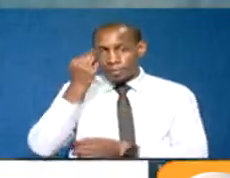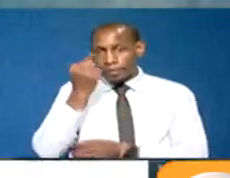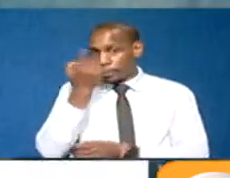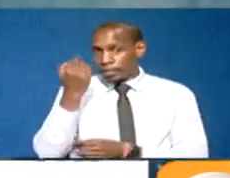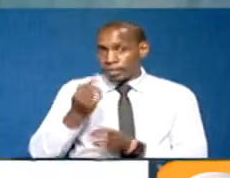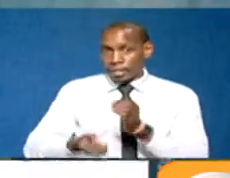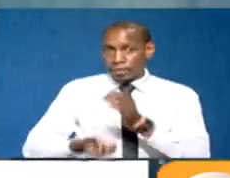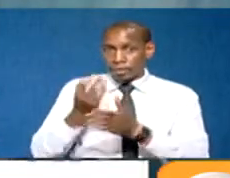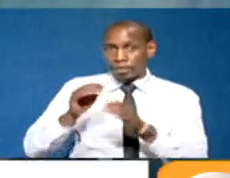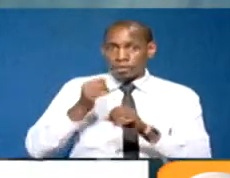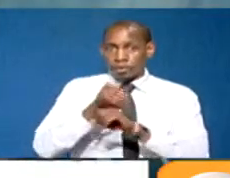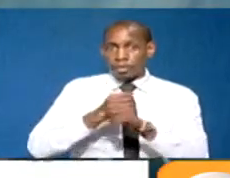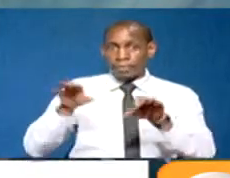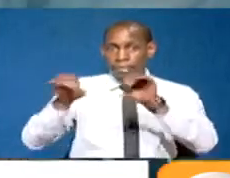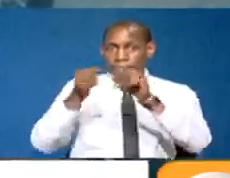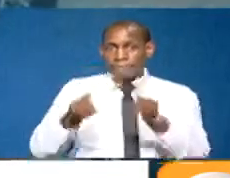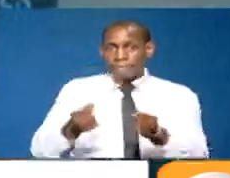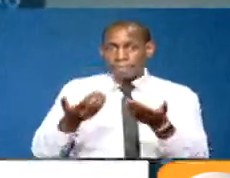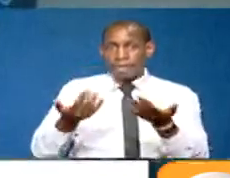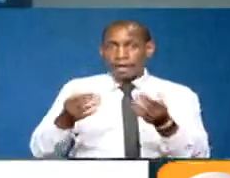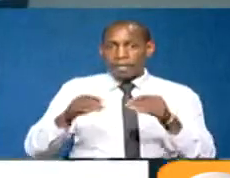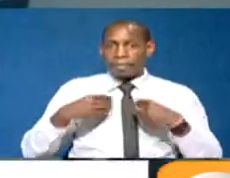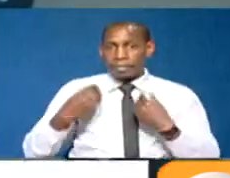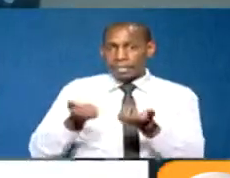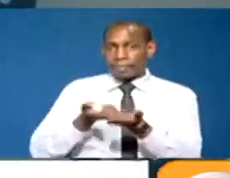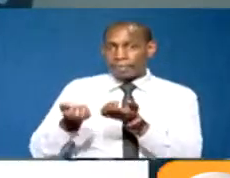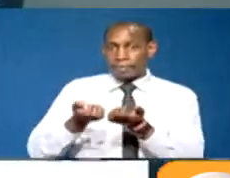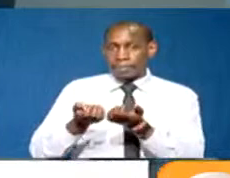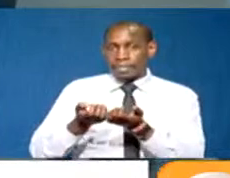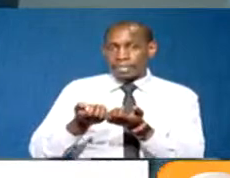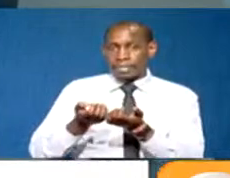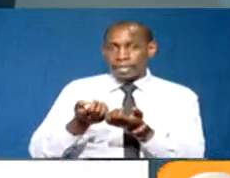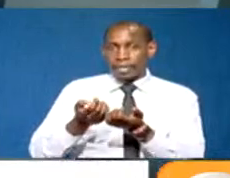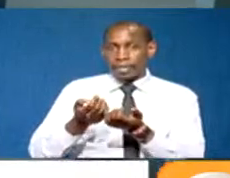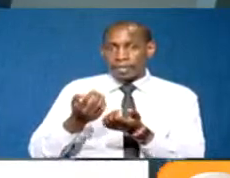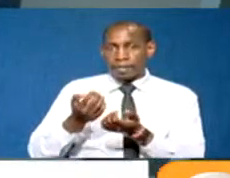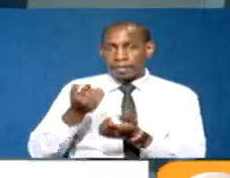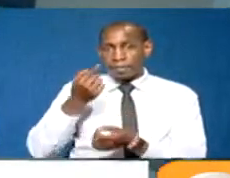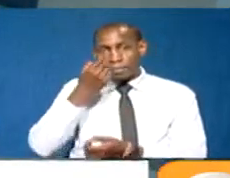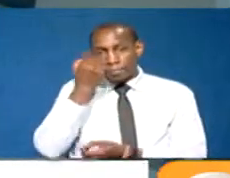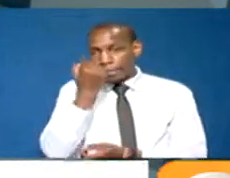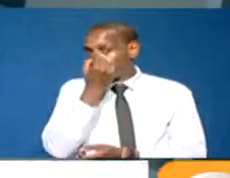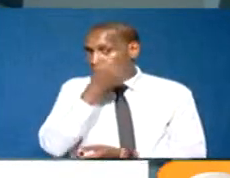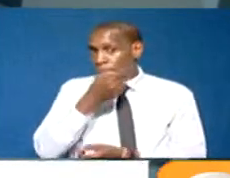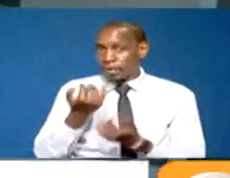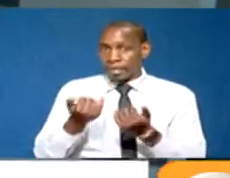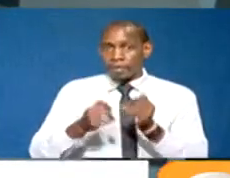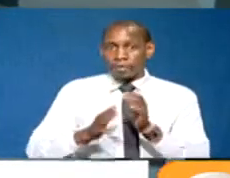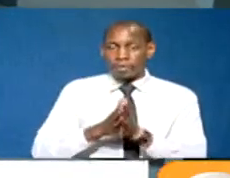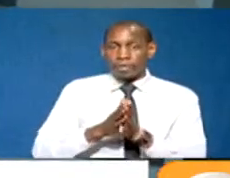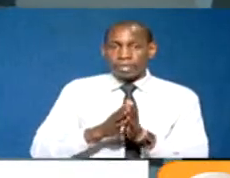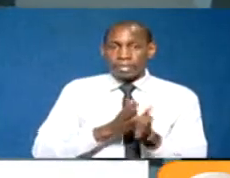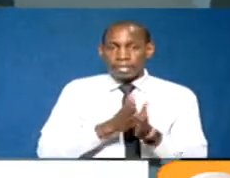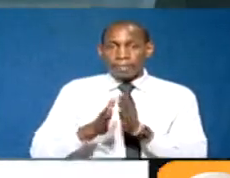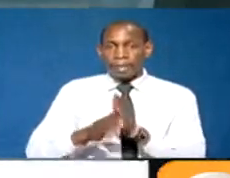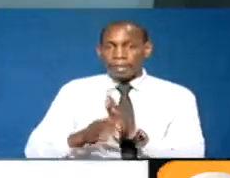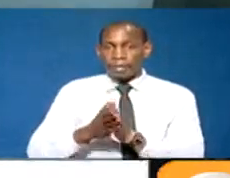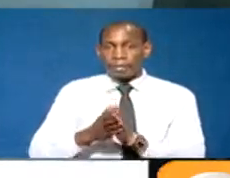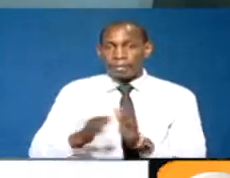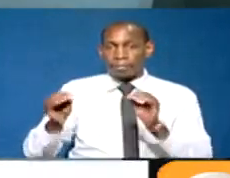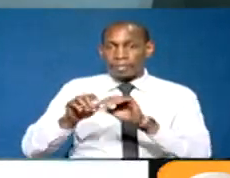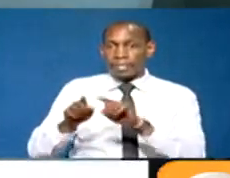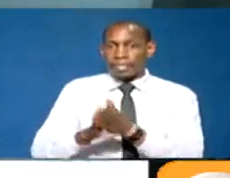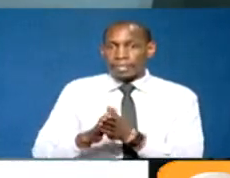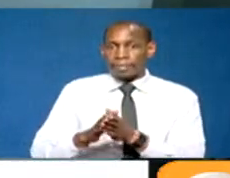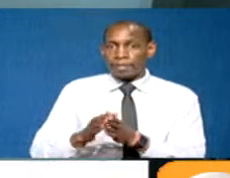system that has allowed the business of George Lashes to be able to schedule appointments, and clients can